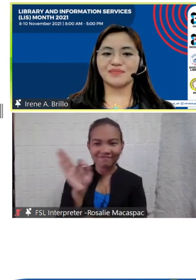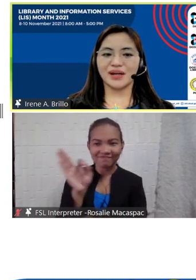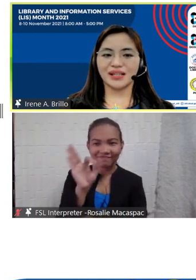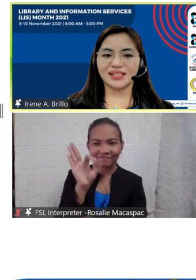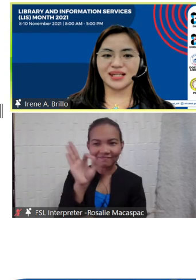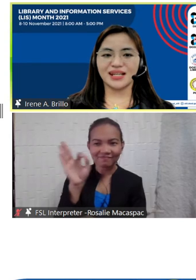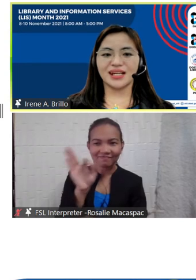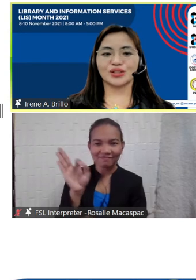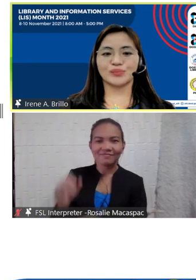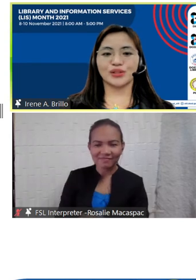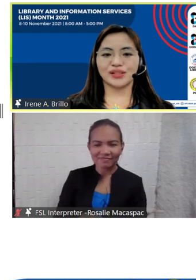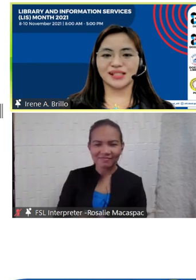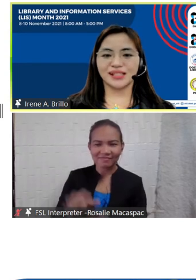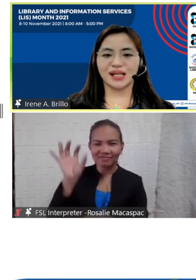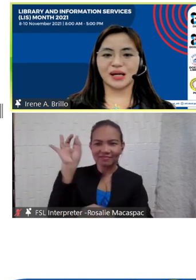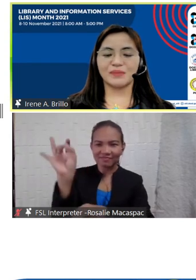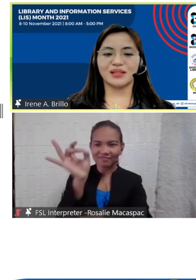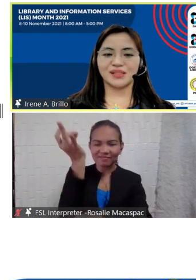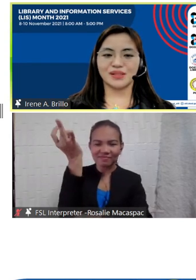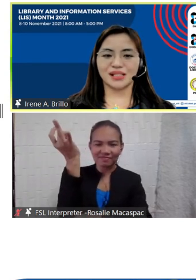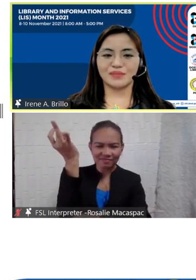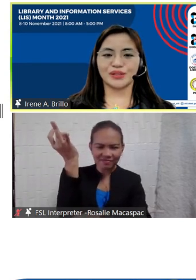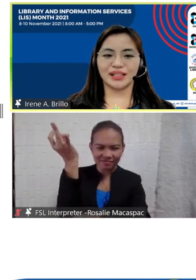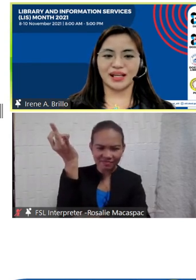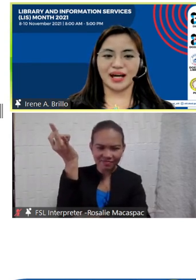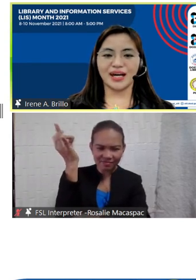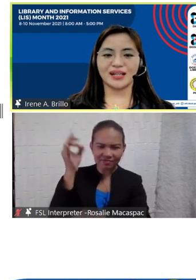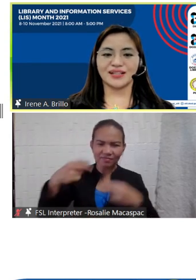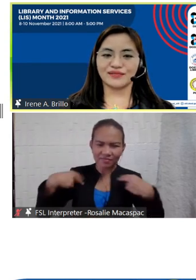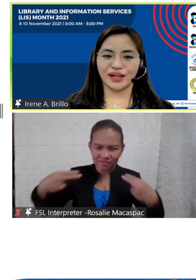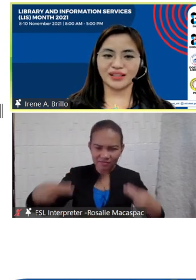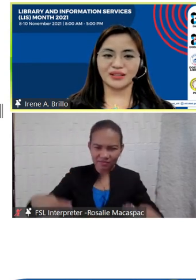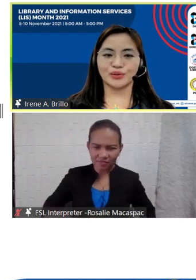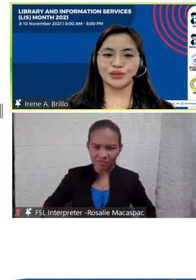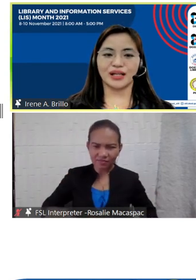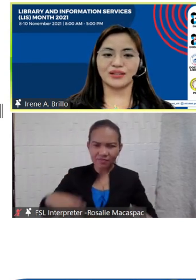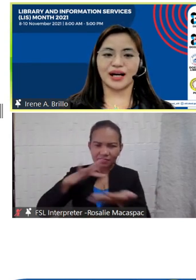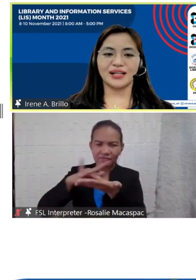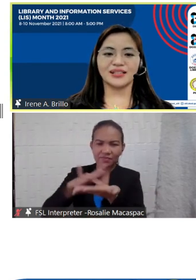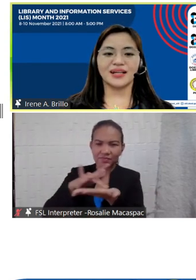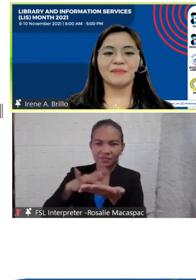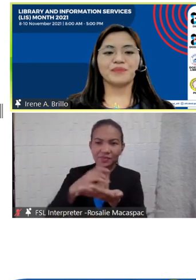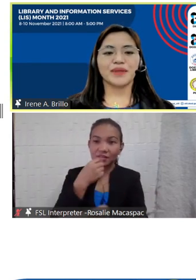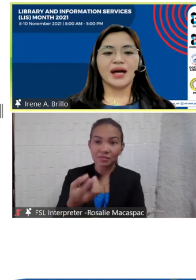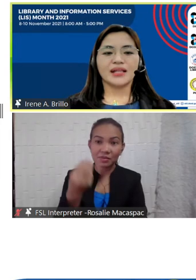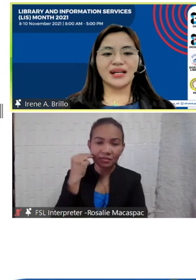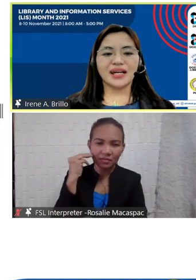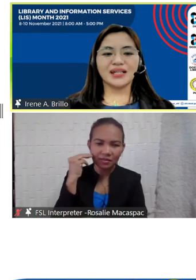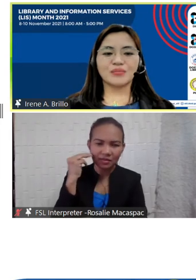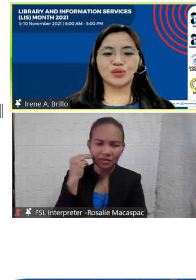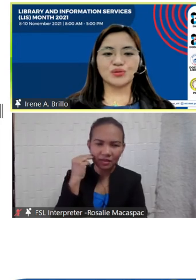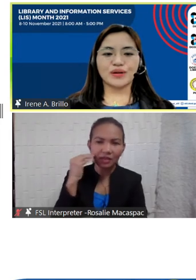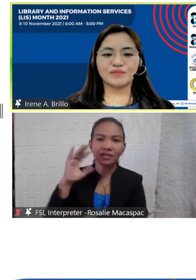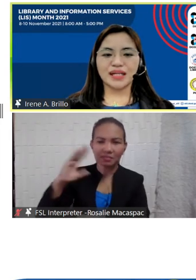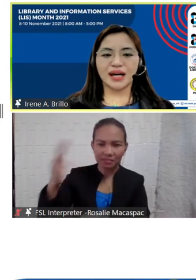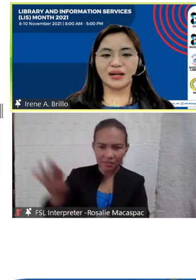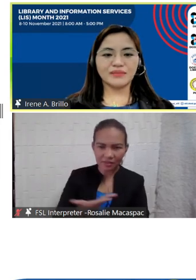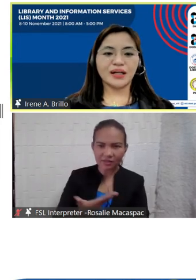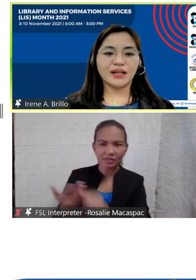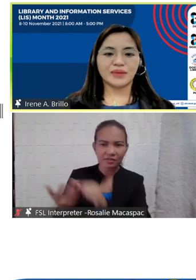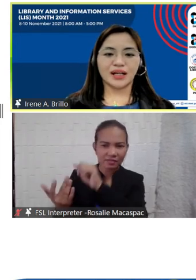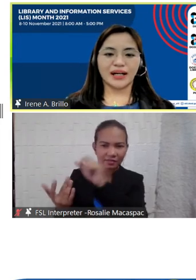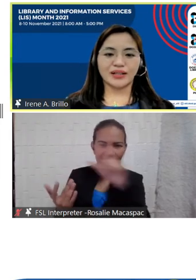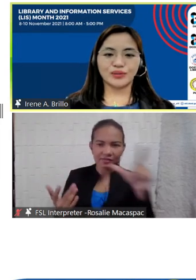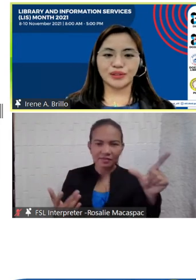health and medicine. Ito po yung sinasabi ni Ms. Michelle po kanina and invited po tayong lahat. 10 a.m. to 12